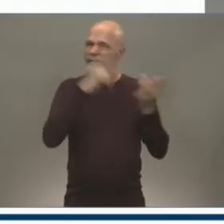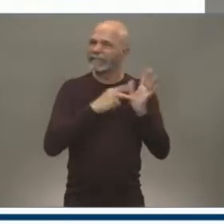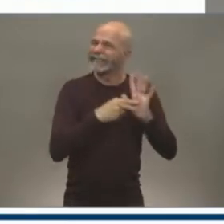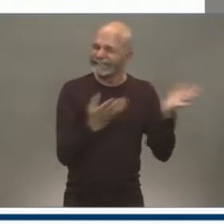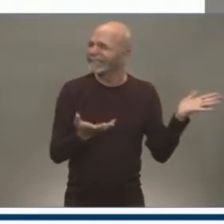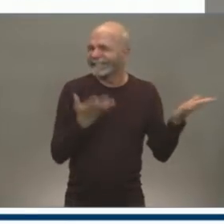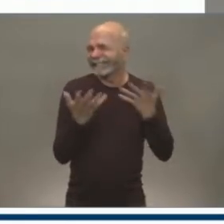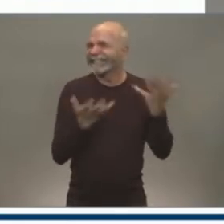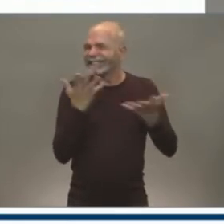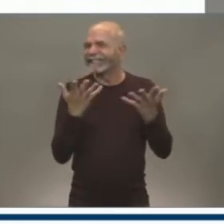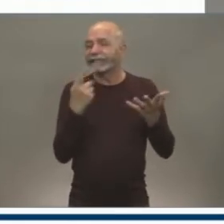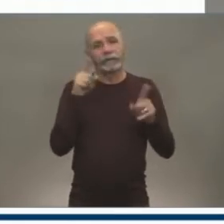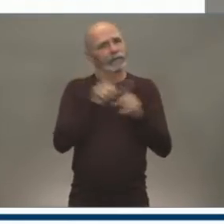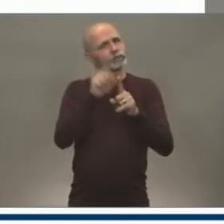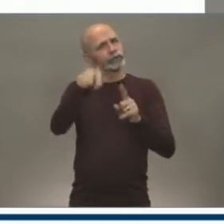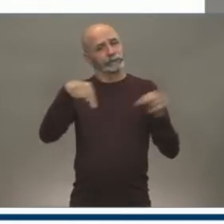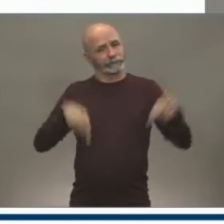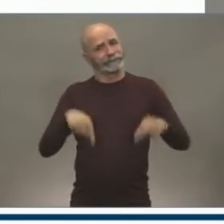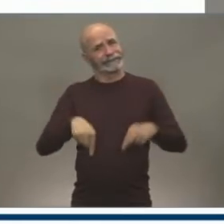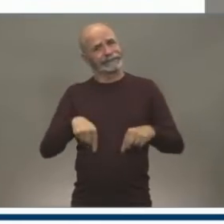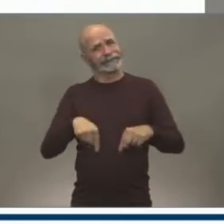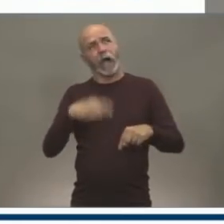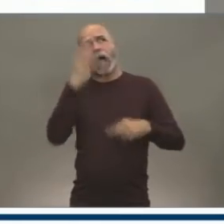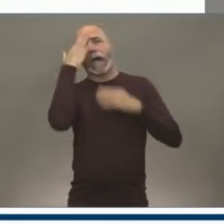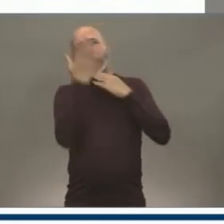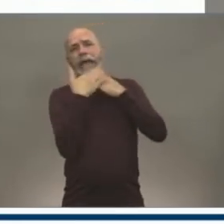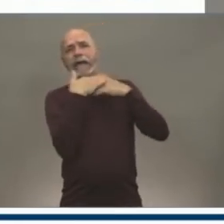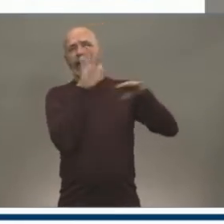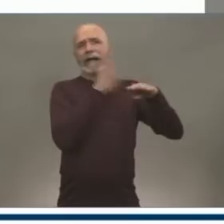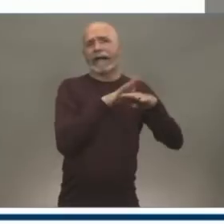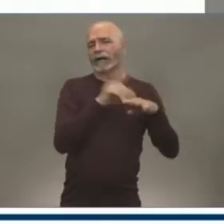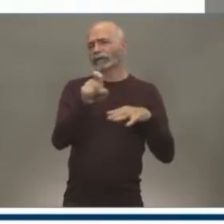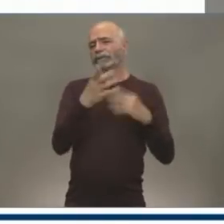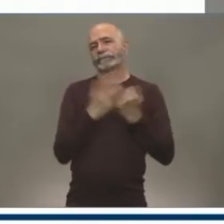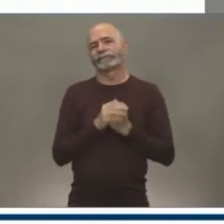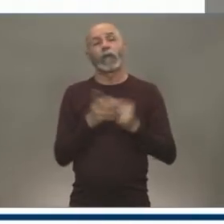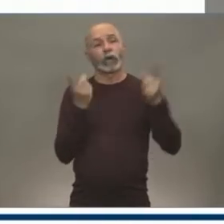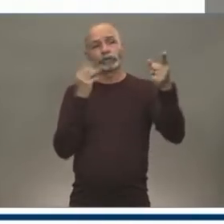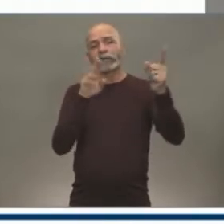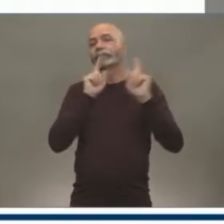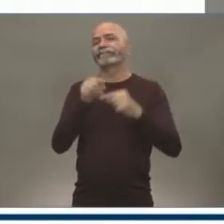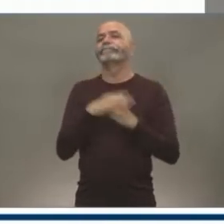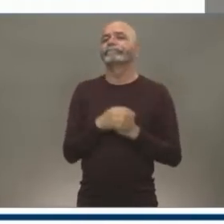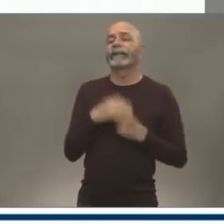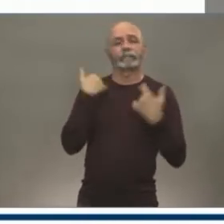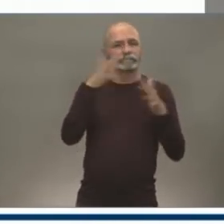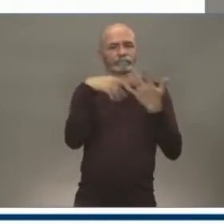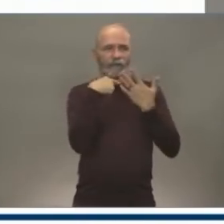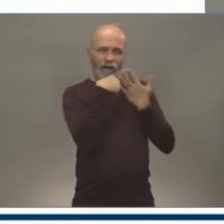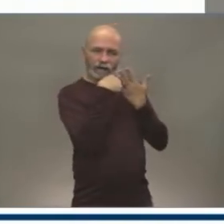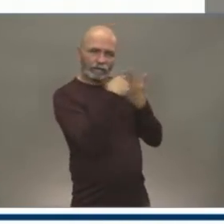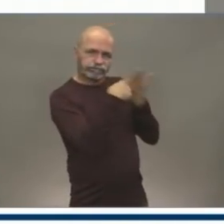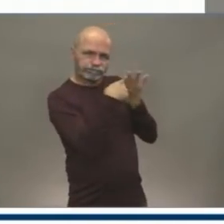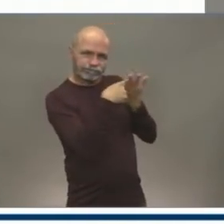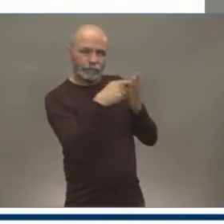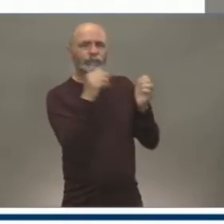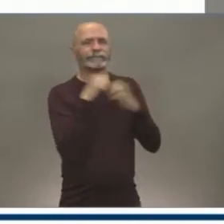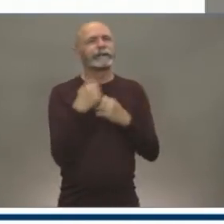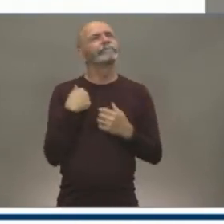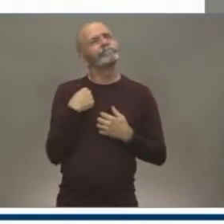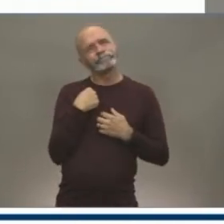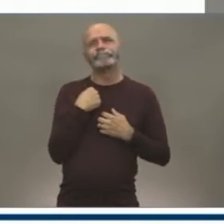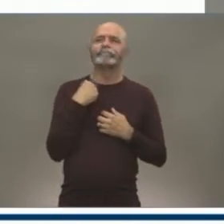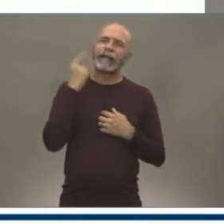regular conversations with my chief medical officer of health colleagues. We understand that to be consistent as much as